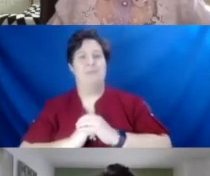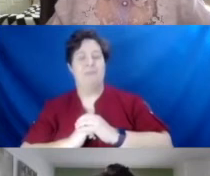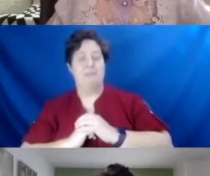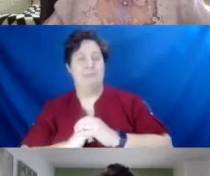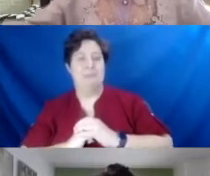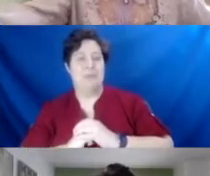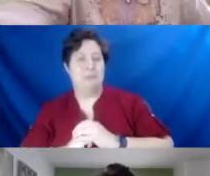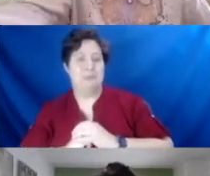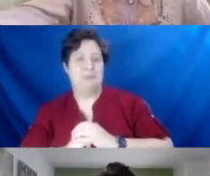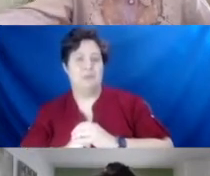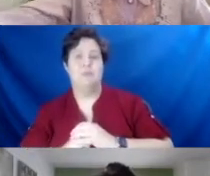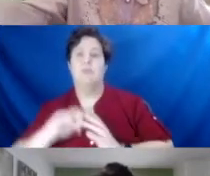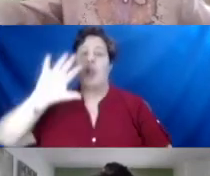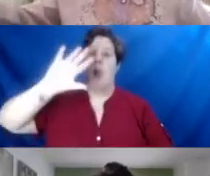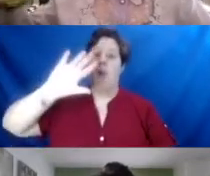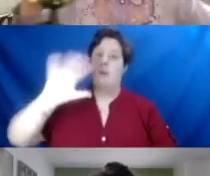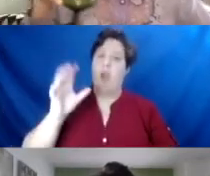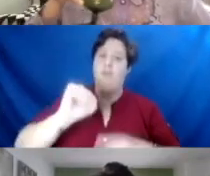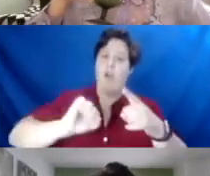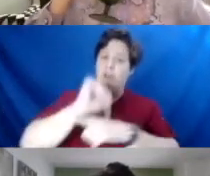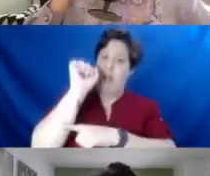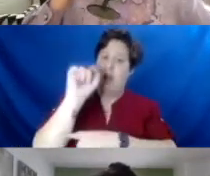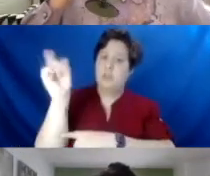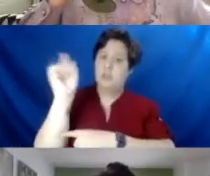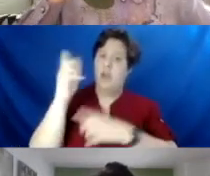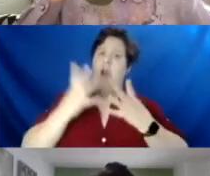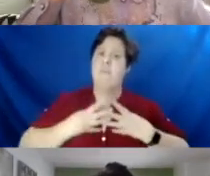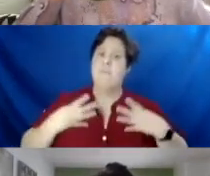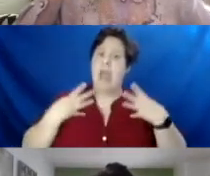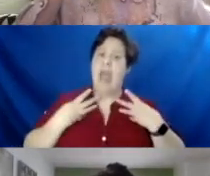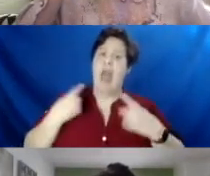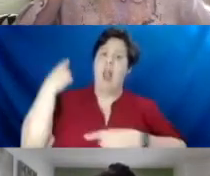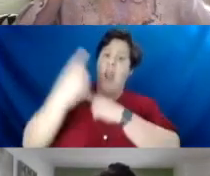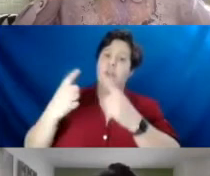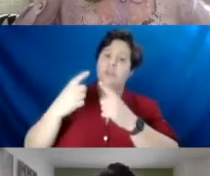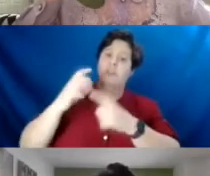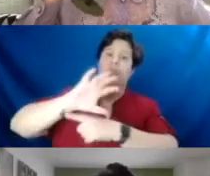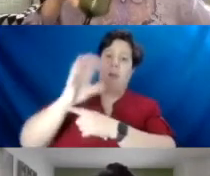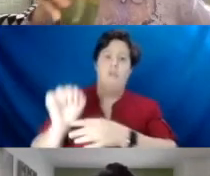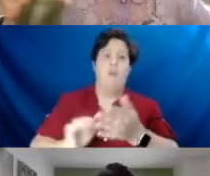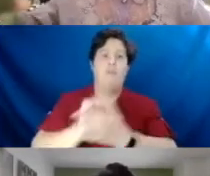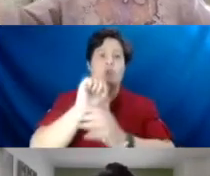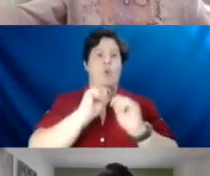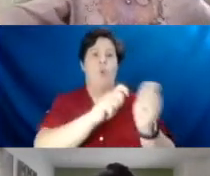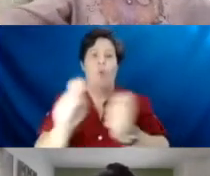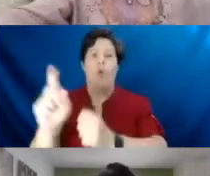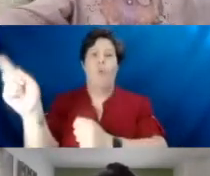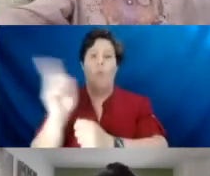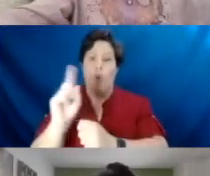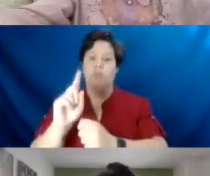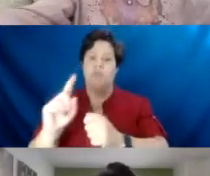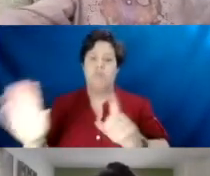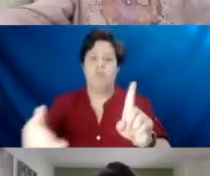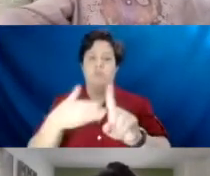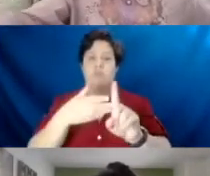So the Boroughs of Culture, the Mayor's London Borough of Culture Award, is designed to bring Londoners together and